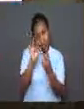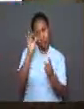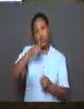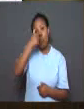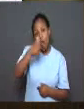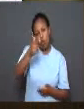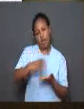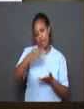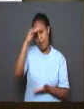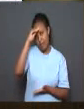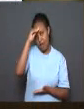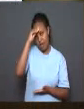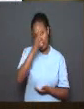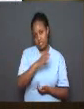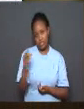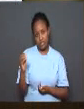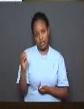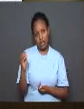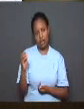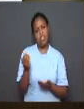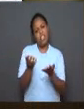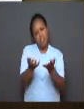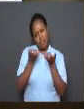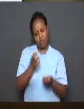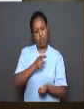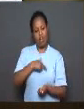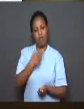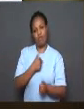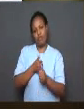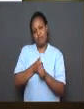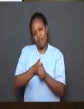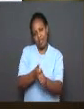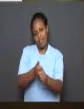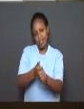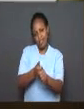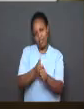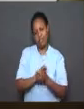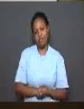choice and to practice the religion of their choice.